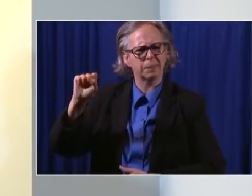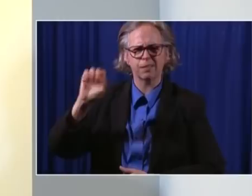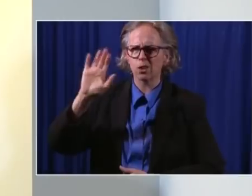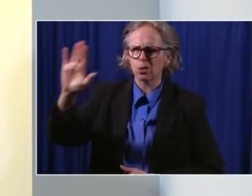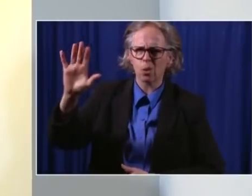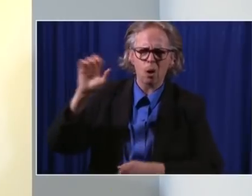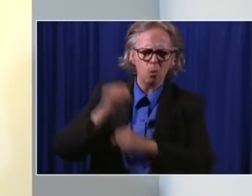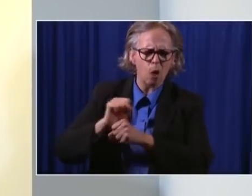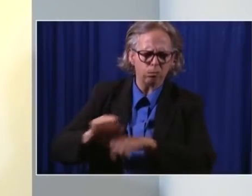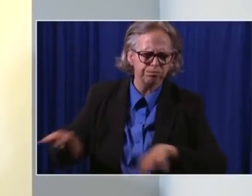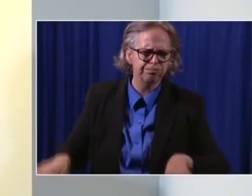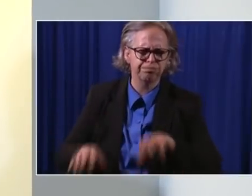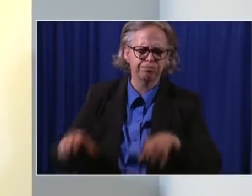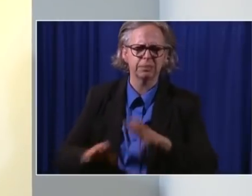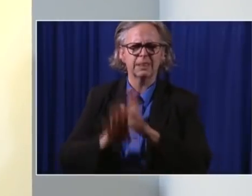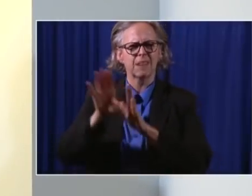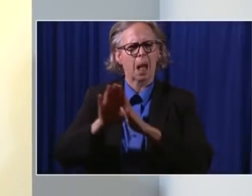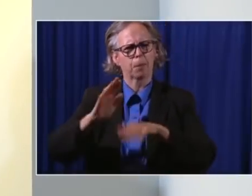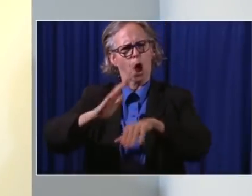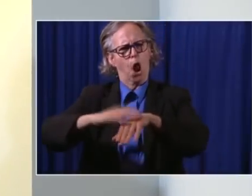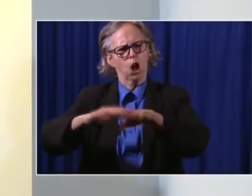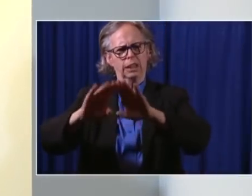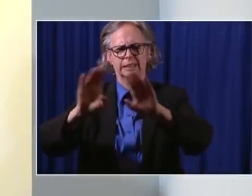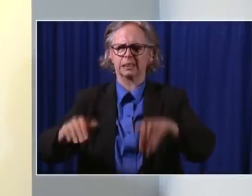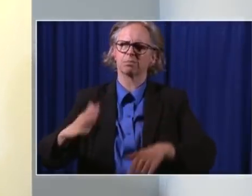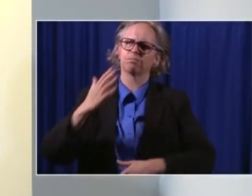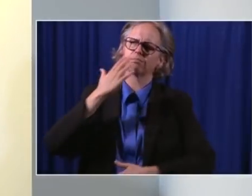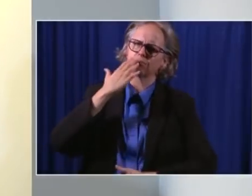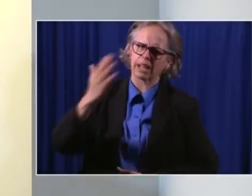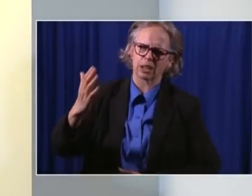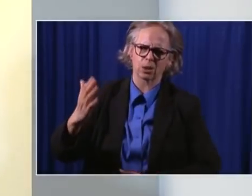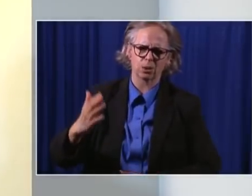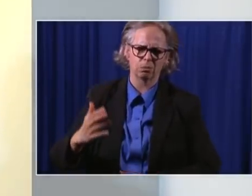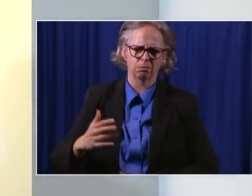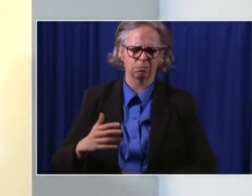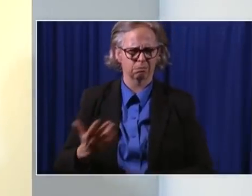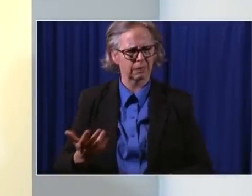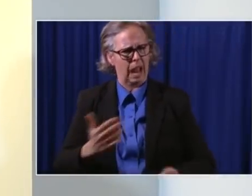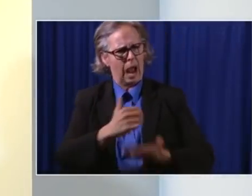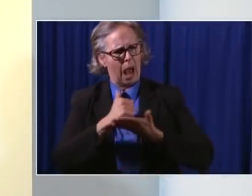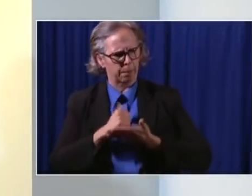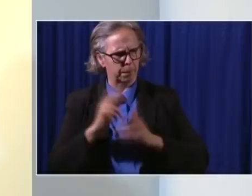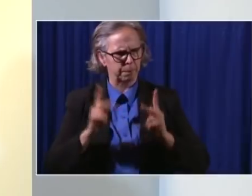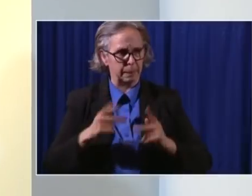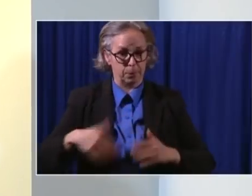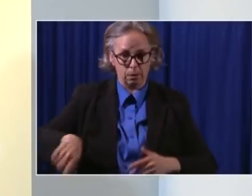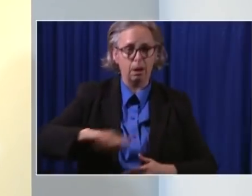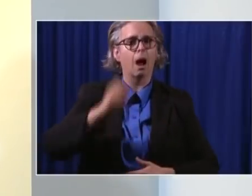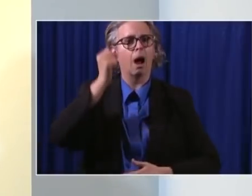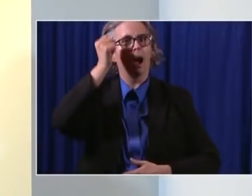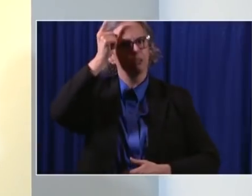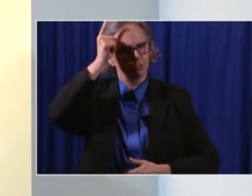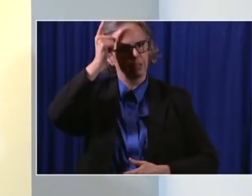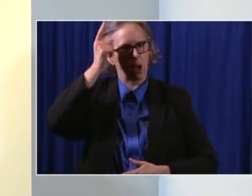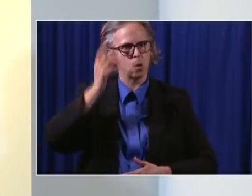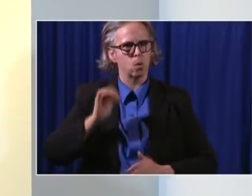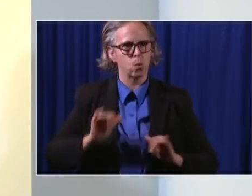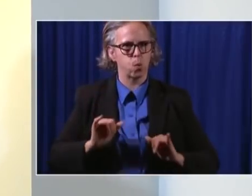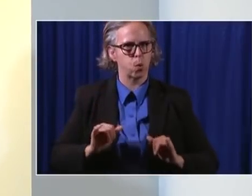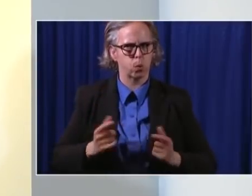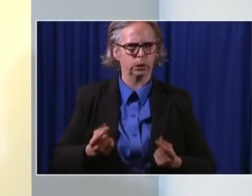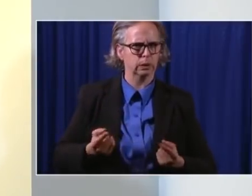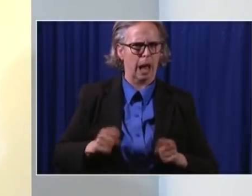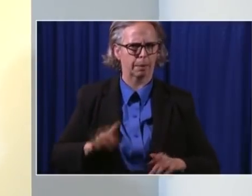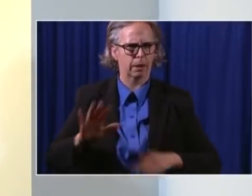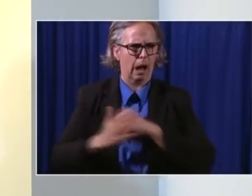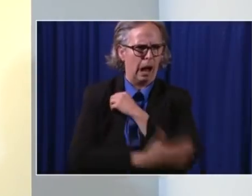people understand where things are going and to give them that early warning that things are trending in the wrong direction,